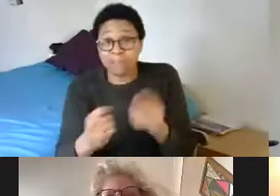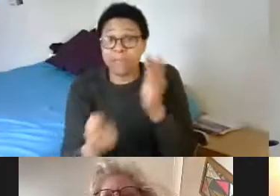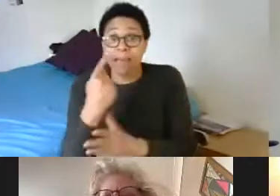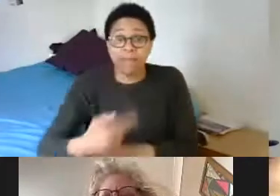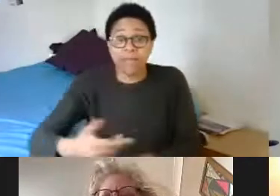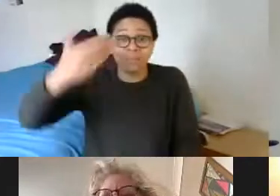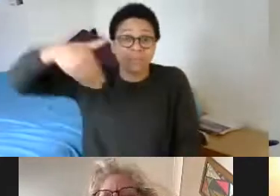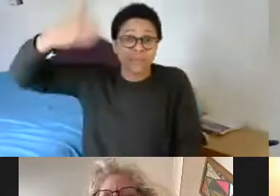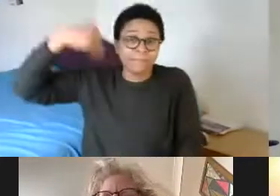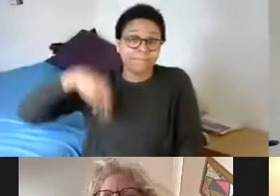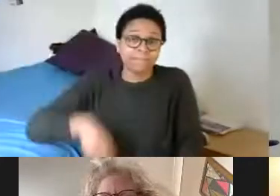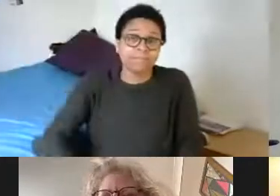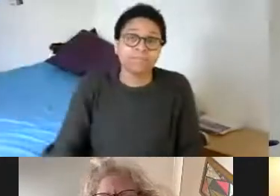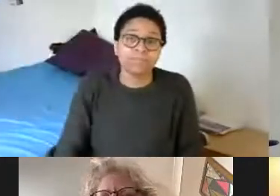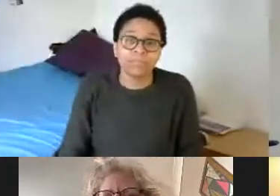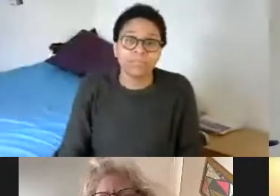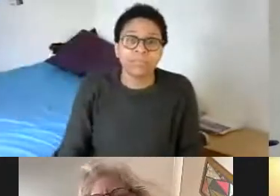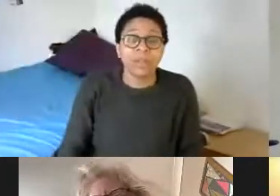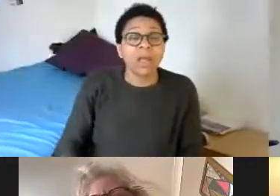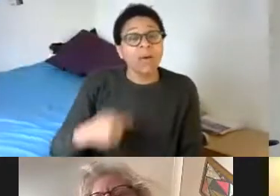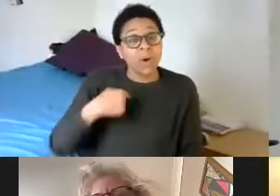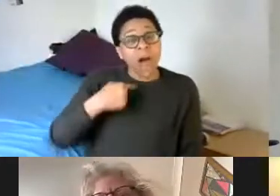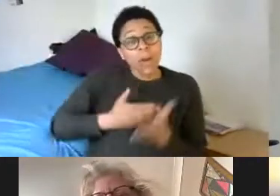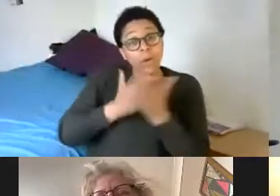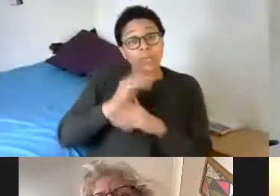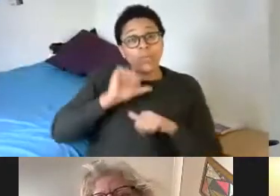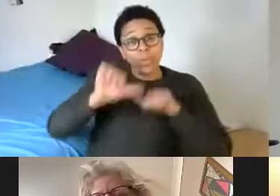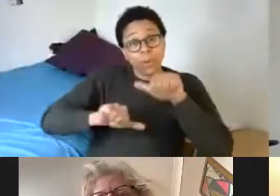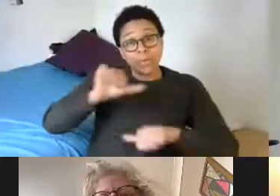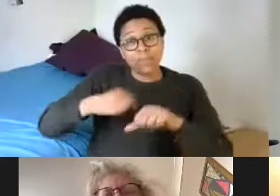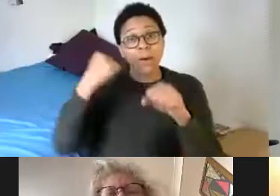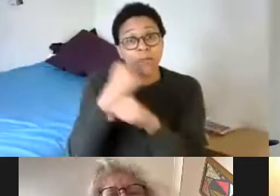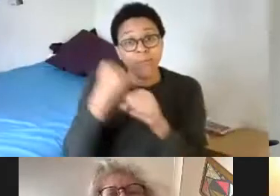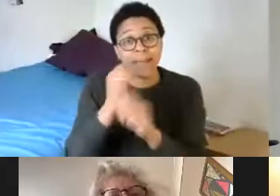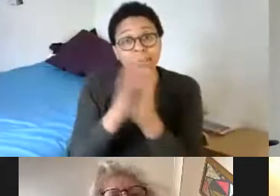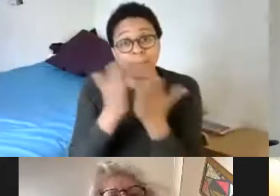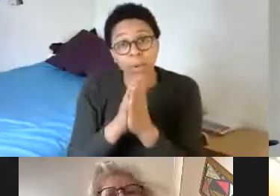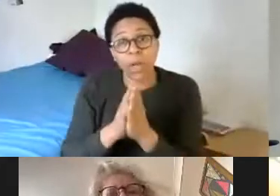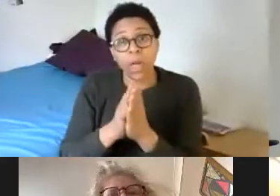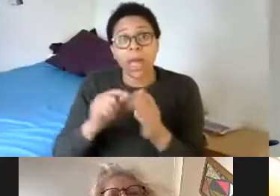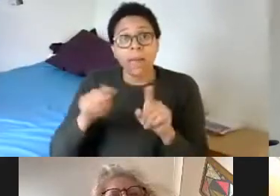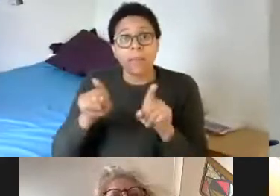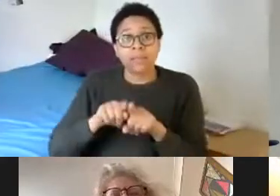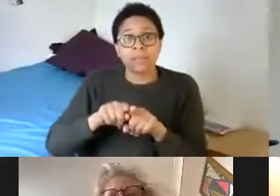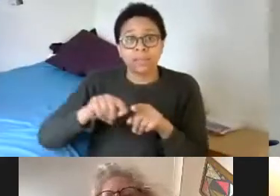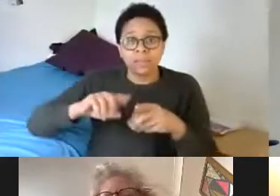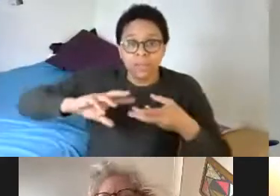to do. I'm in the process of making a book and binding it as well, because I did graphic Ooh, that'd be good. And I've done a BA in art